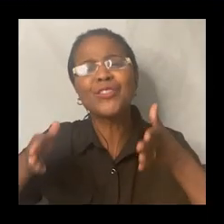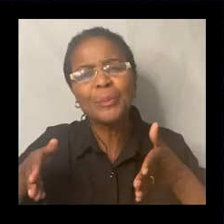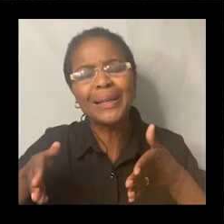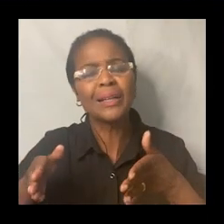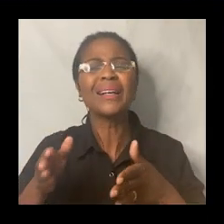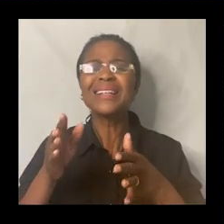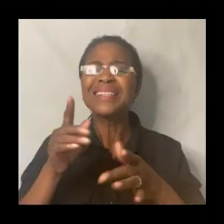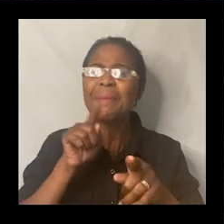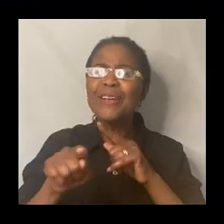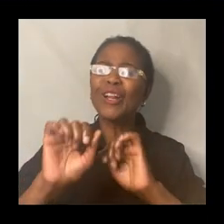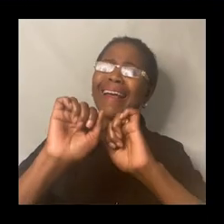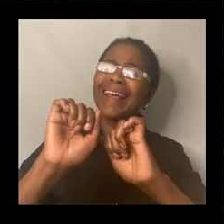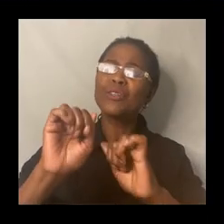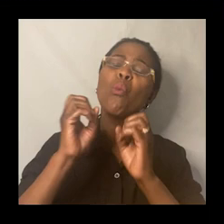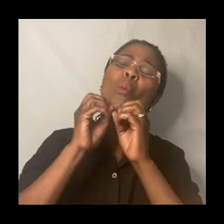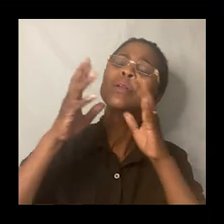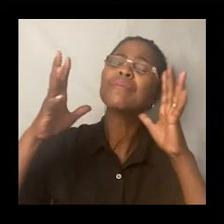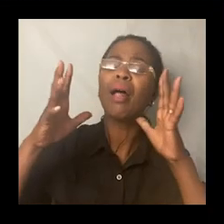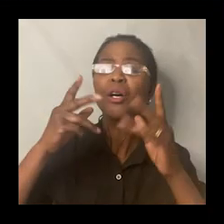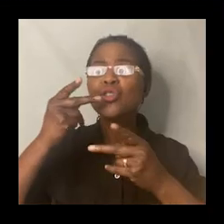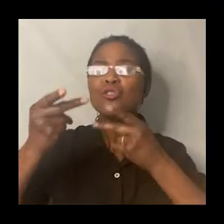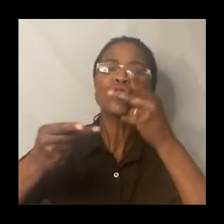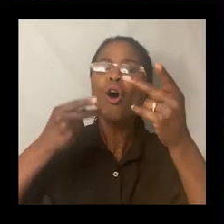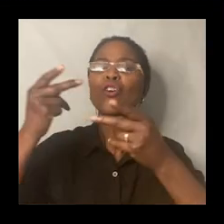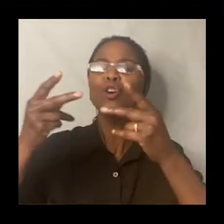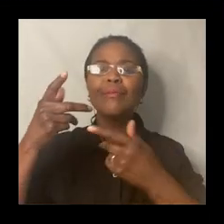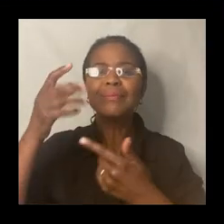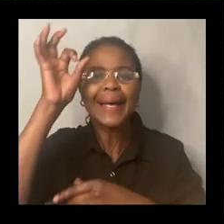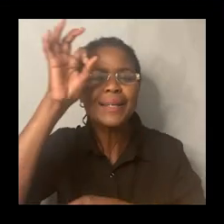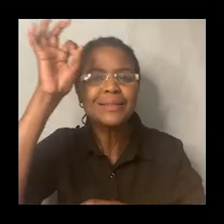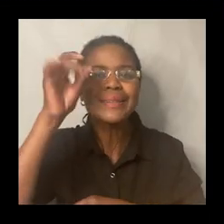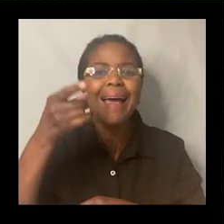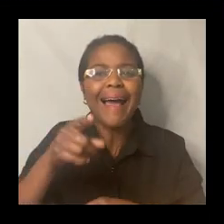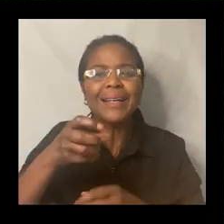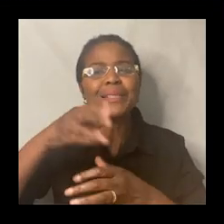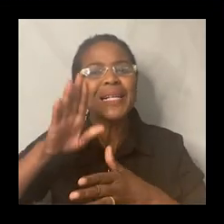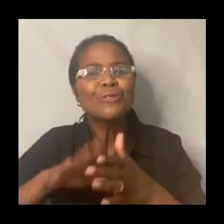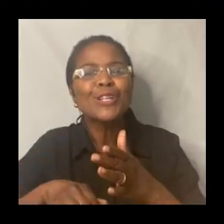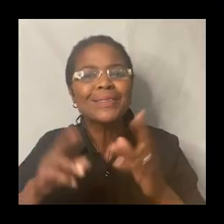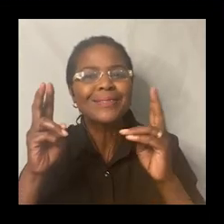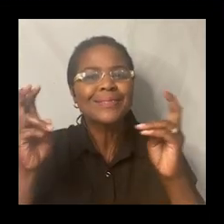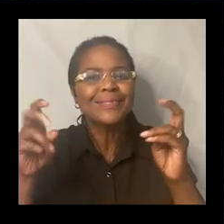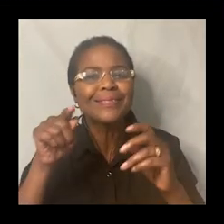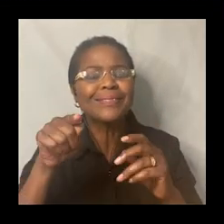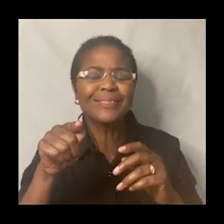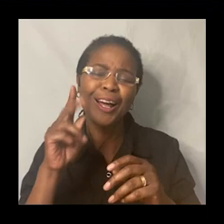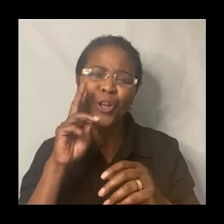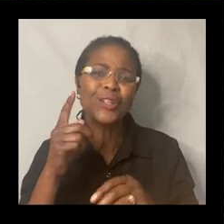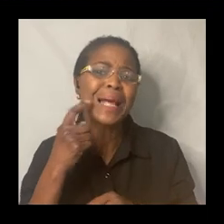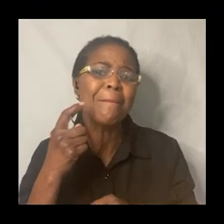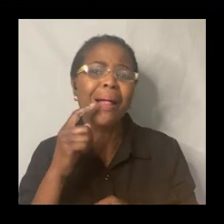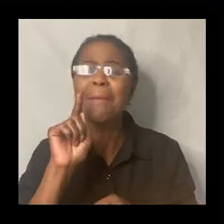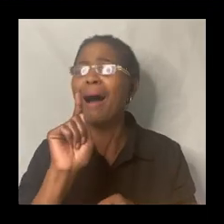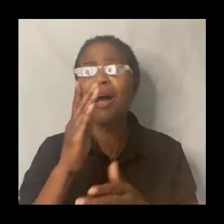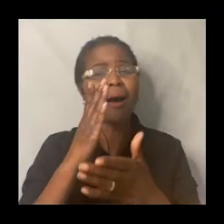of Innocence and Experience, which appear to be very simple, very straightforward, but actually they're full of mystery, full of magic,